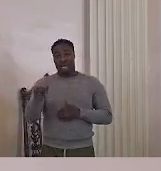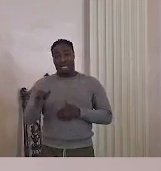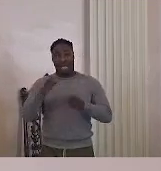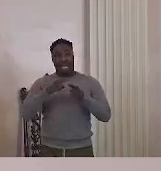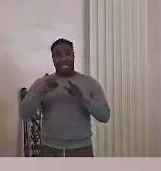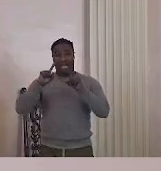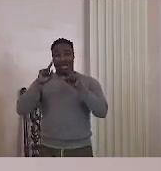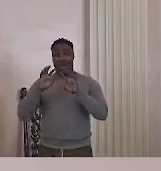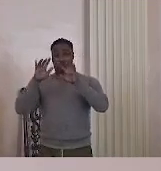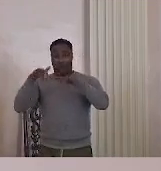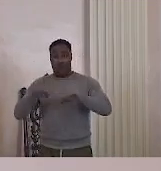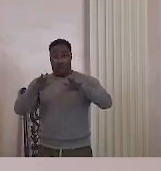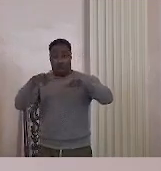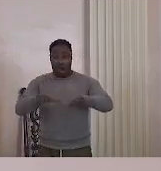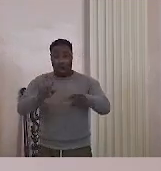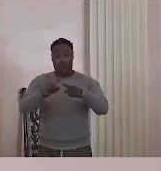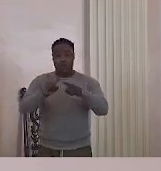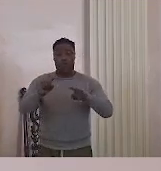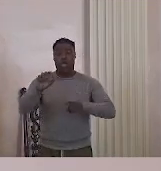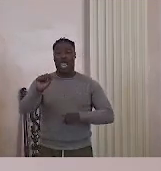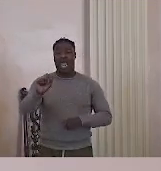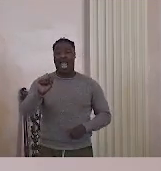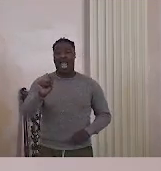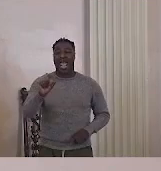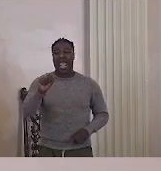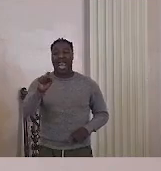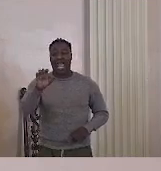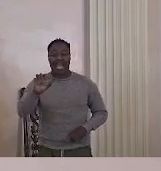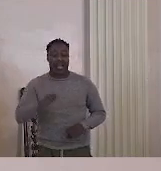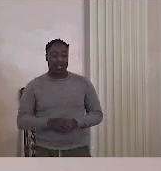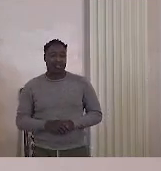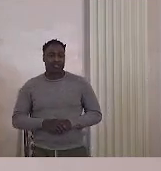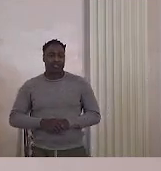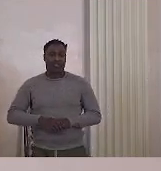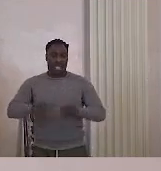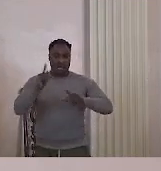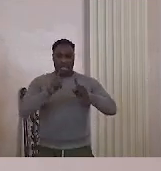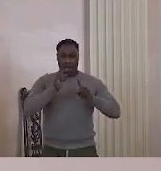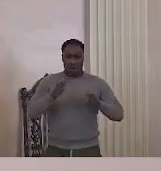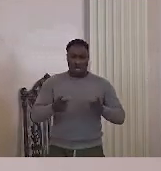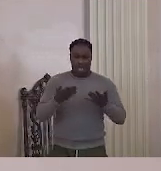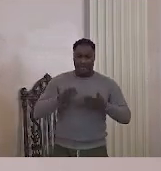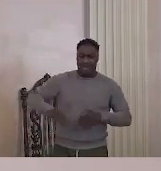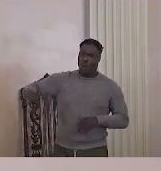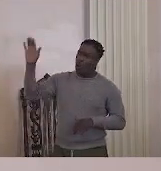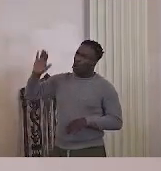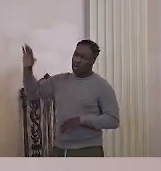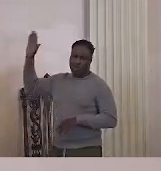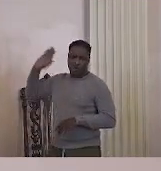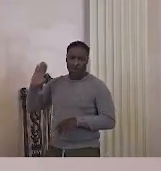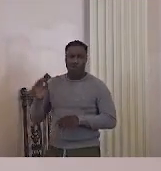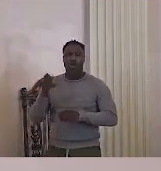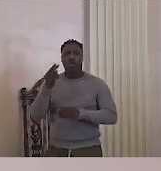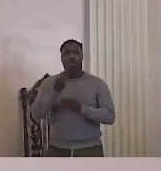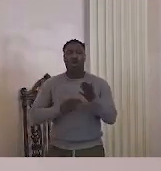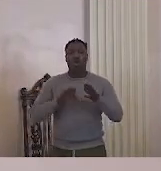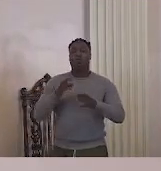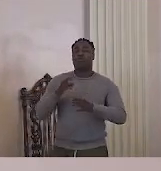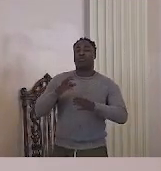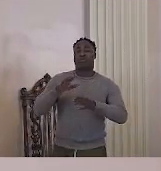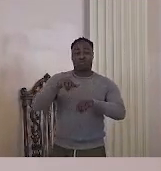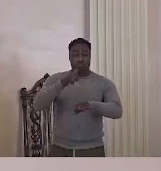Atlantic. The ancient peoples of this land and the sea convergence were both rooted